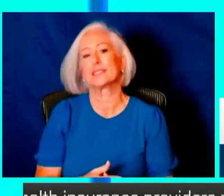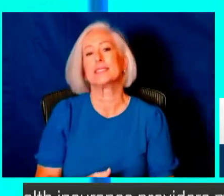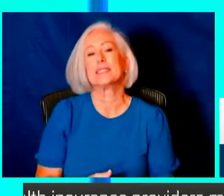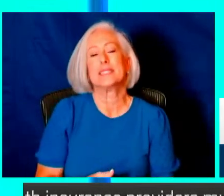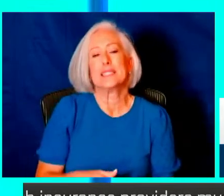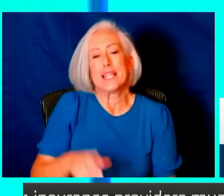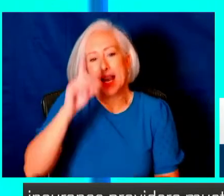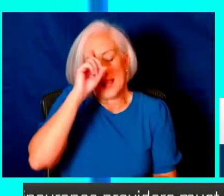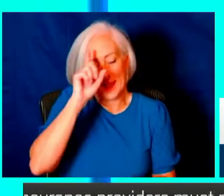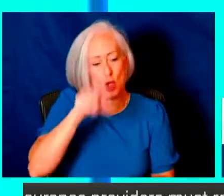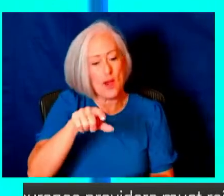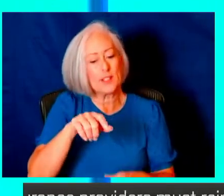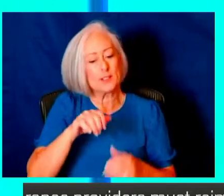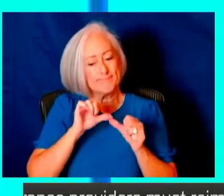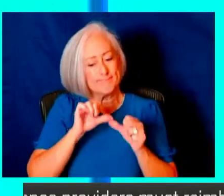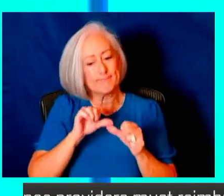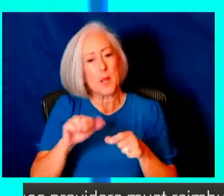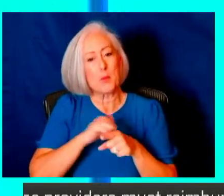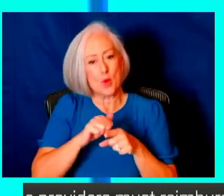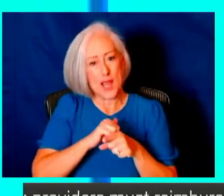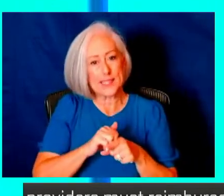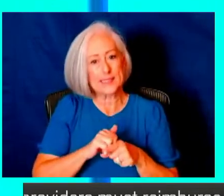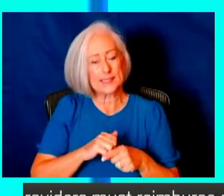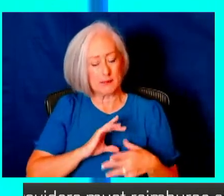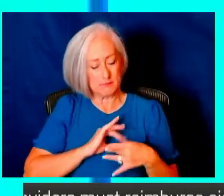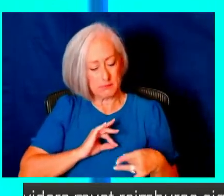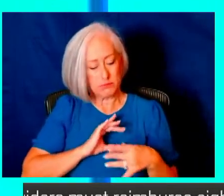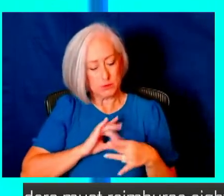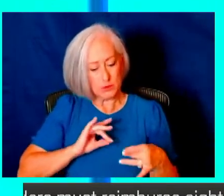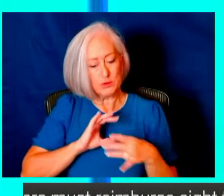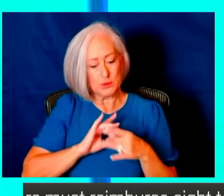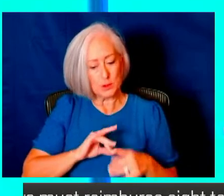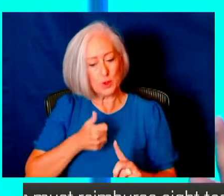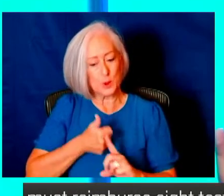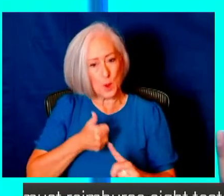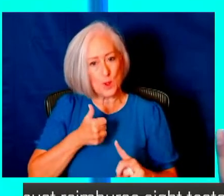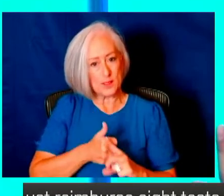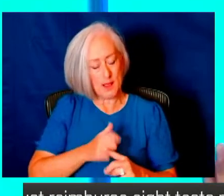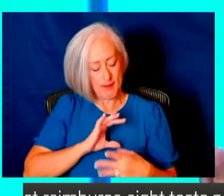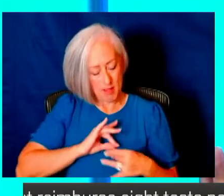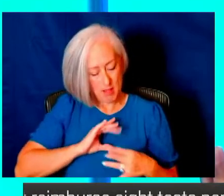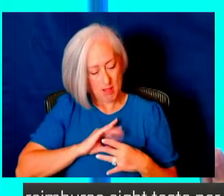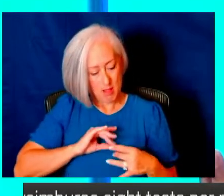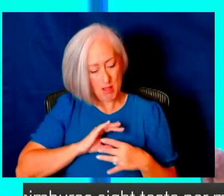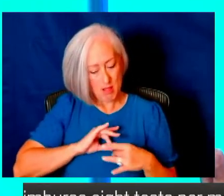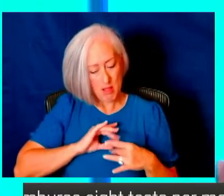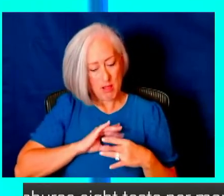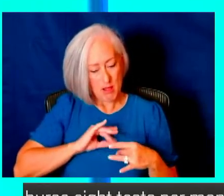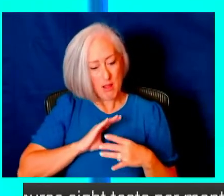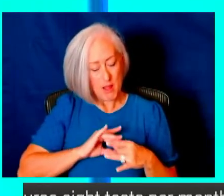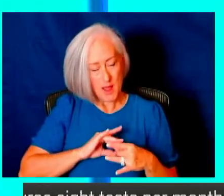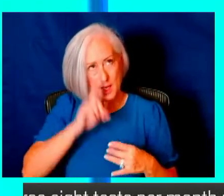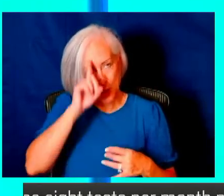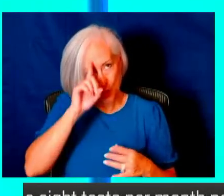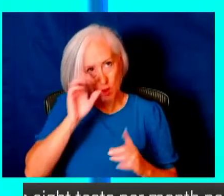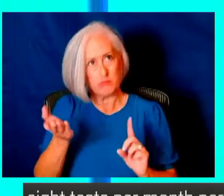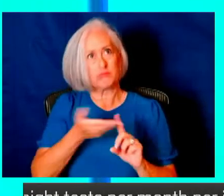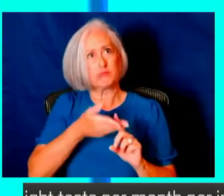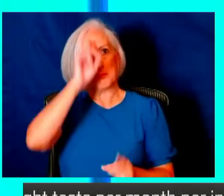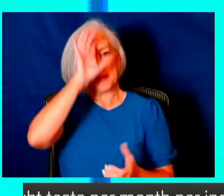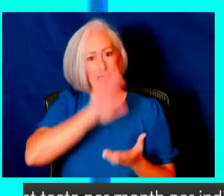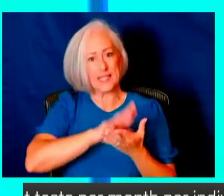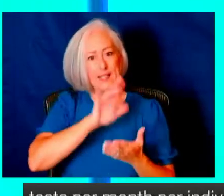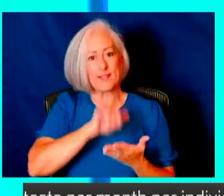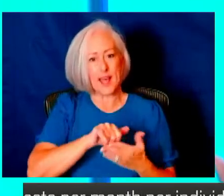have to keep practicing. Say those things over and over to yourself, and you'll start to believe it. And you can